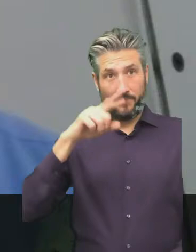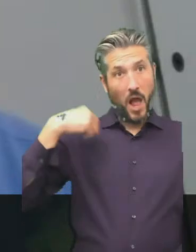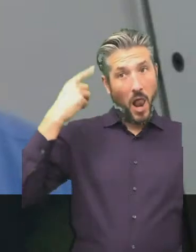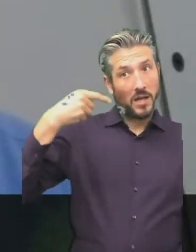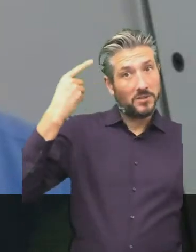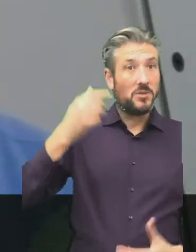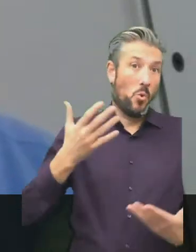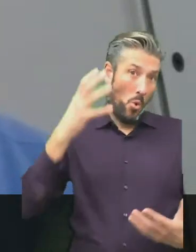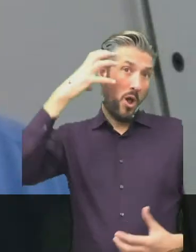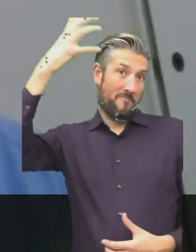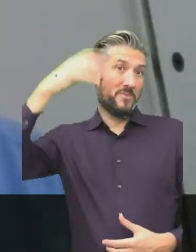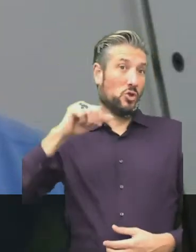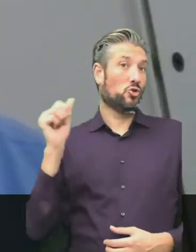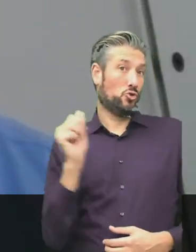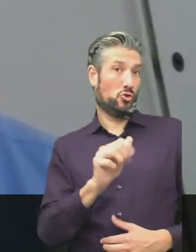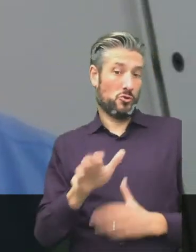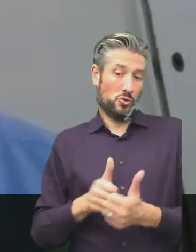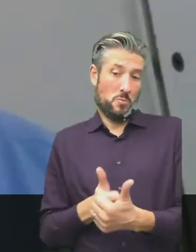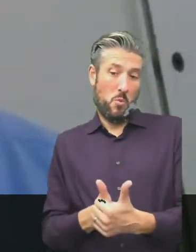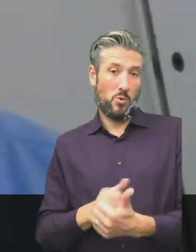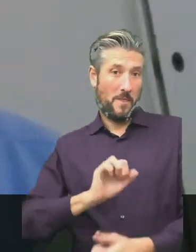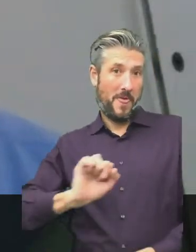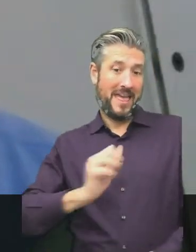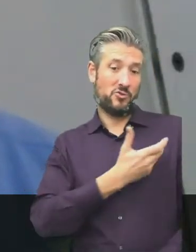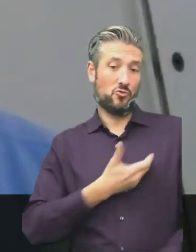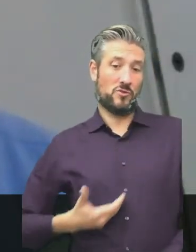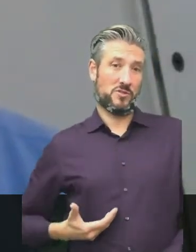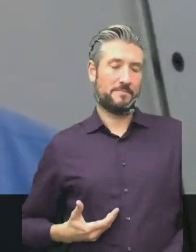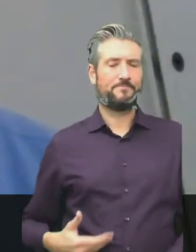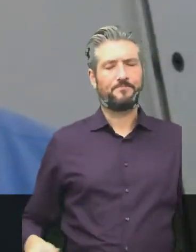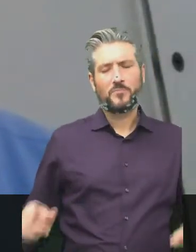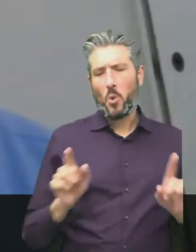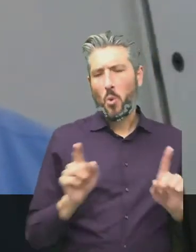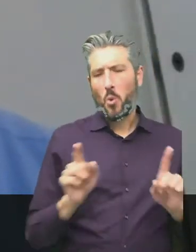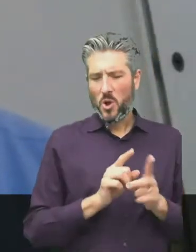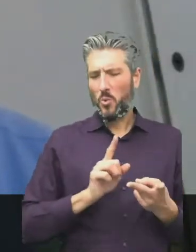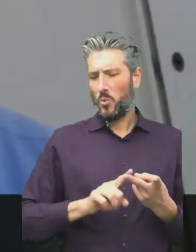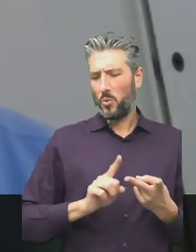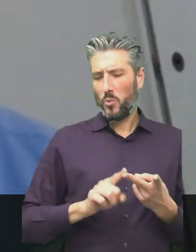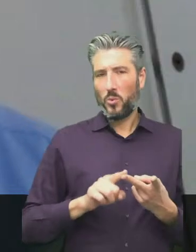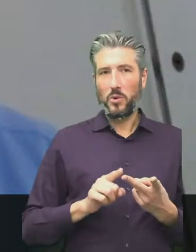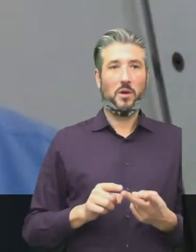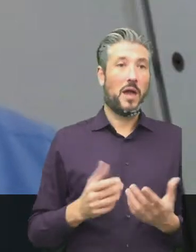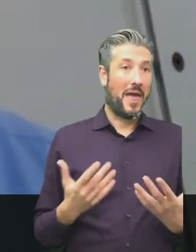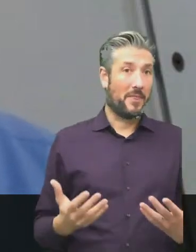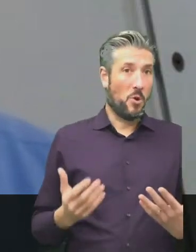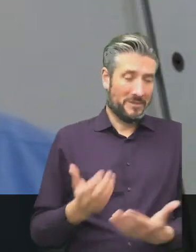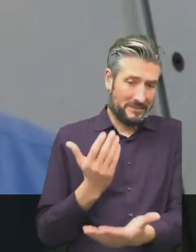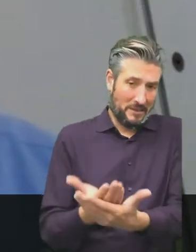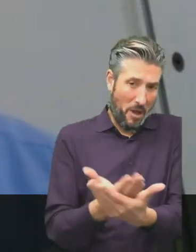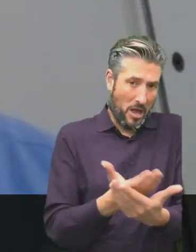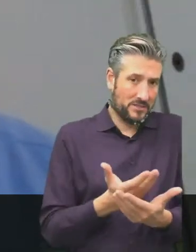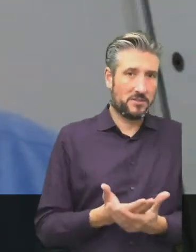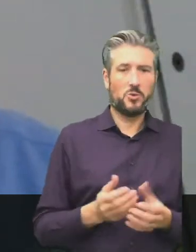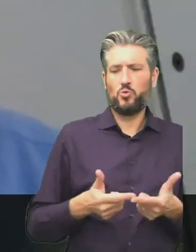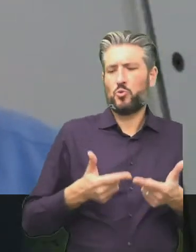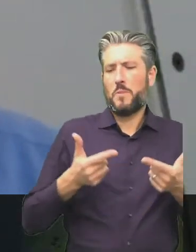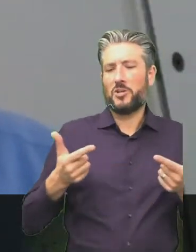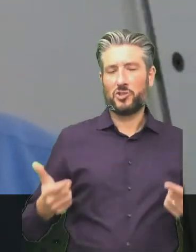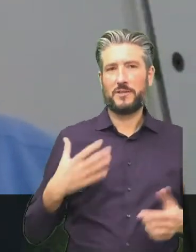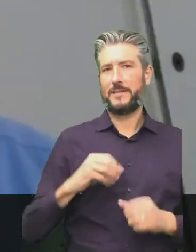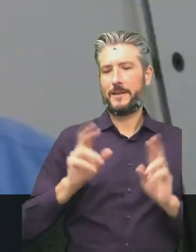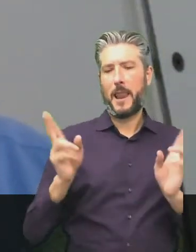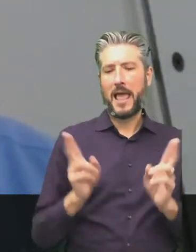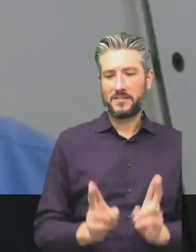second thing they should do is try and reduce the demand for EWS forms, which they created. Originally, they were only meant for buildings